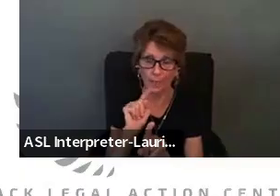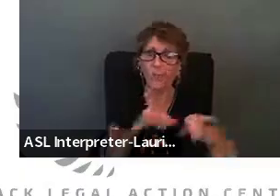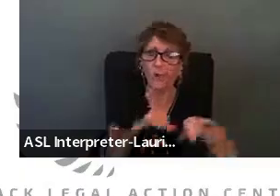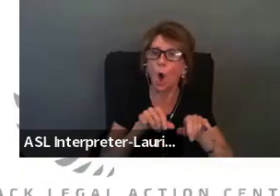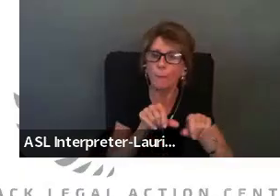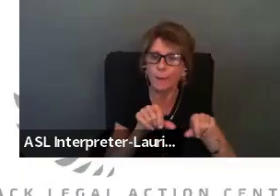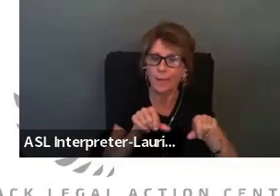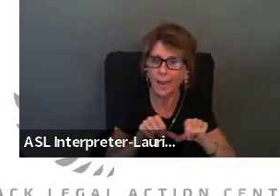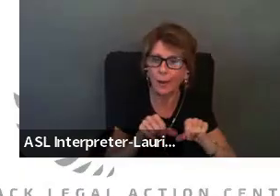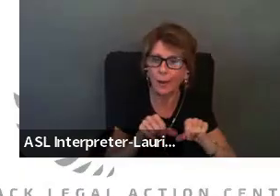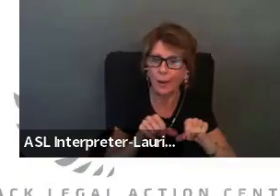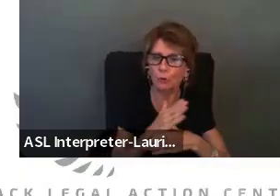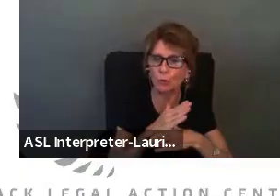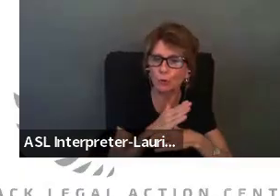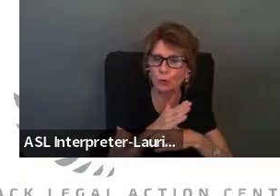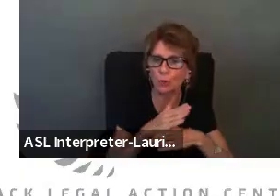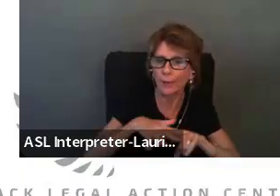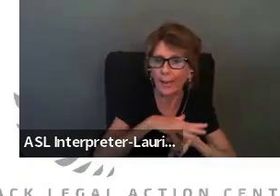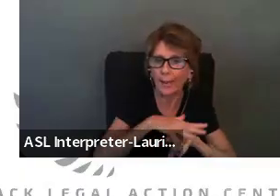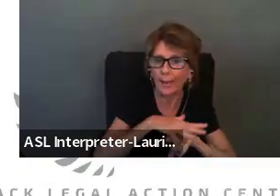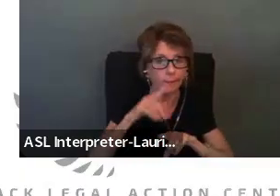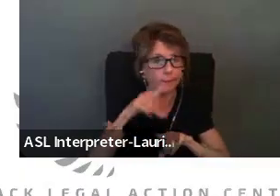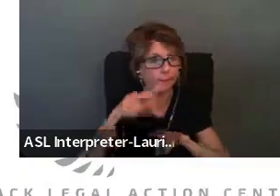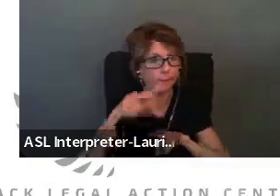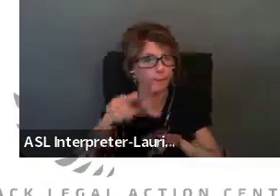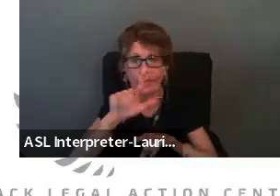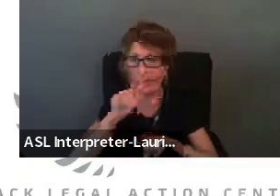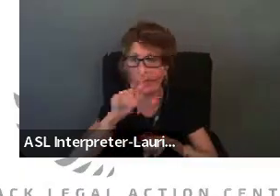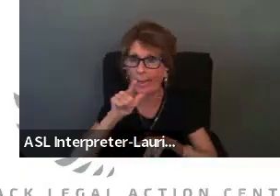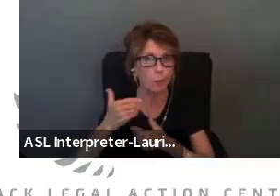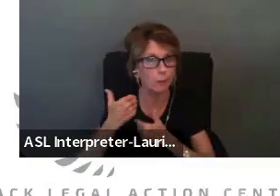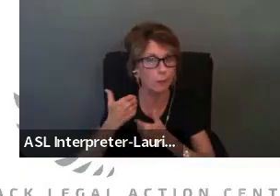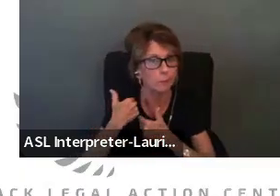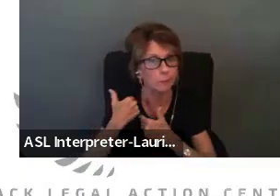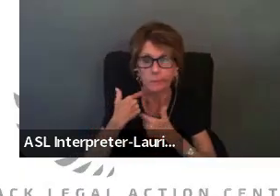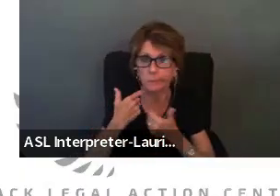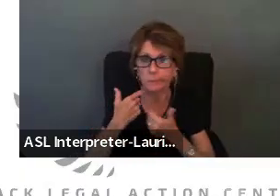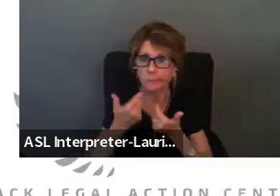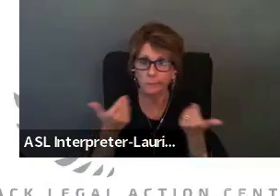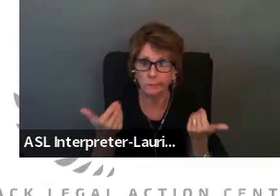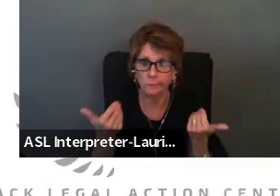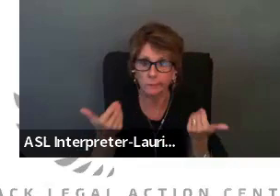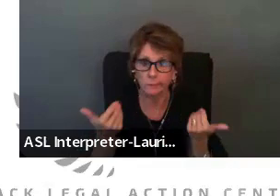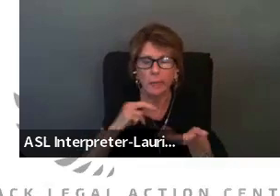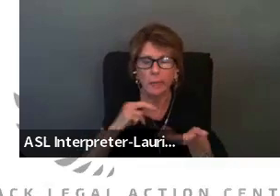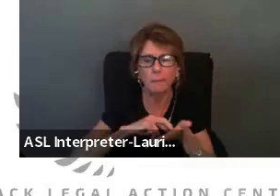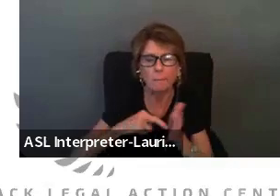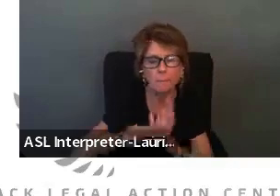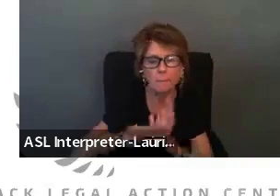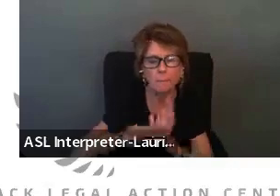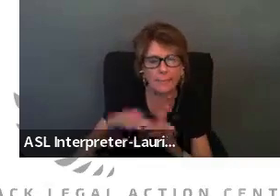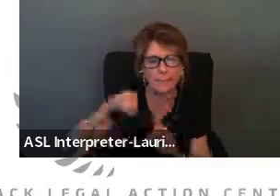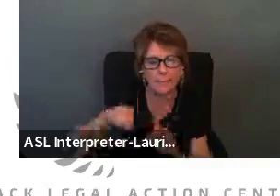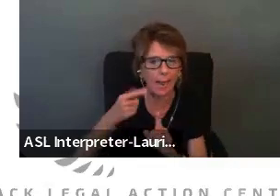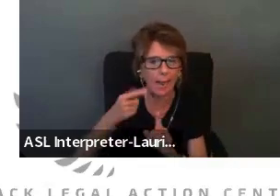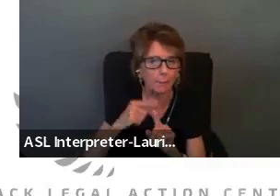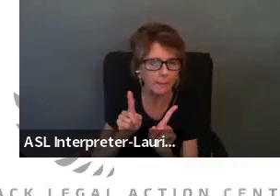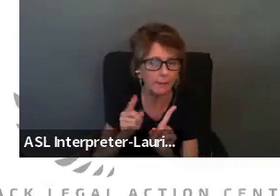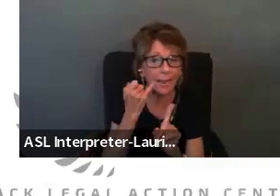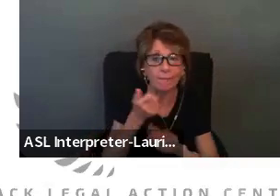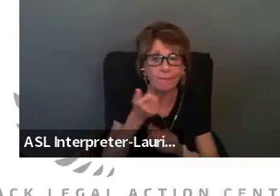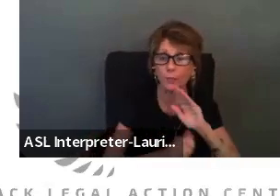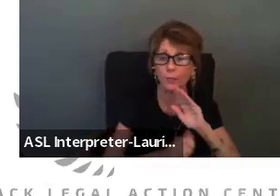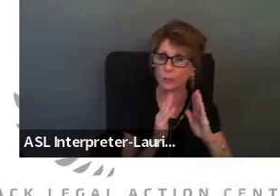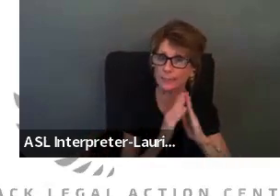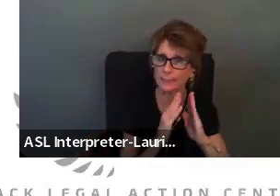the building. Those circumstances, the relevant information is going to be slightly different than where you are in city housing, for